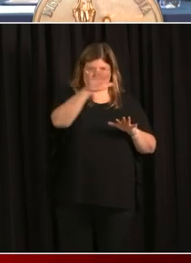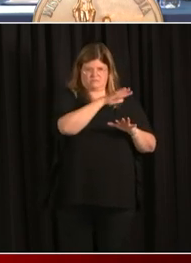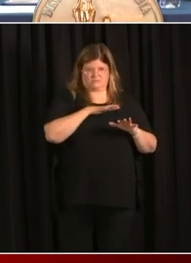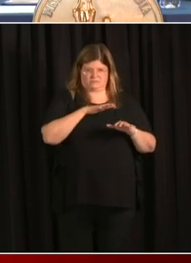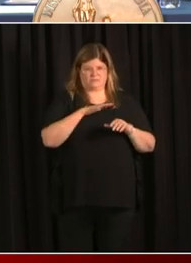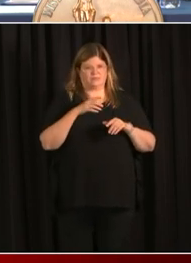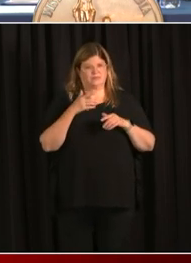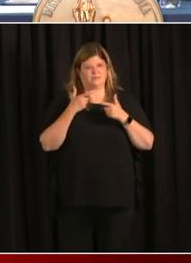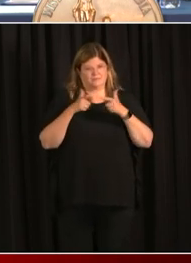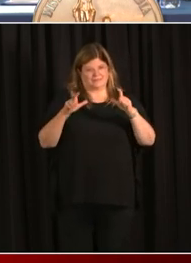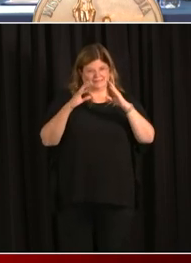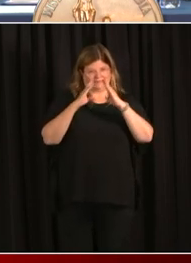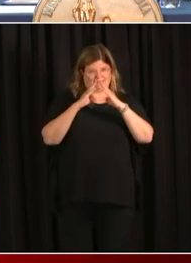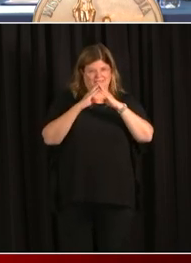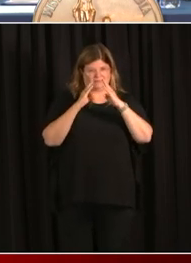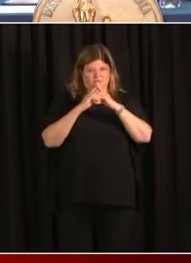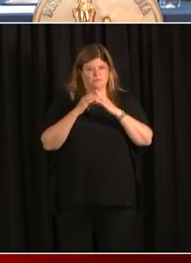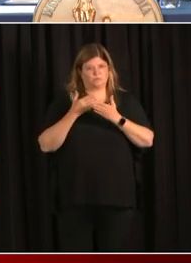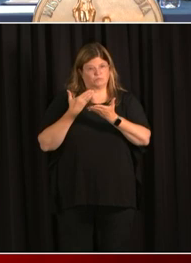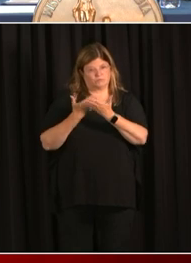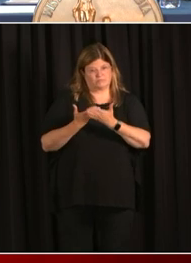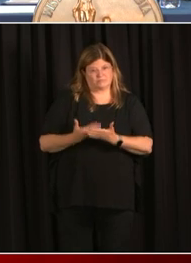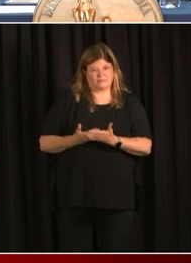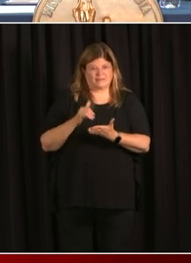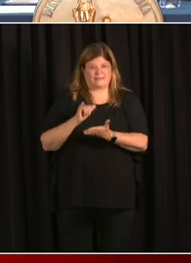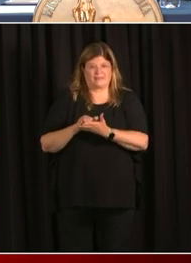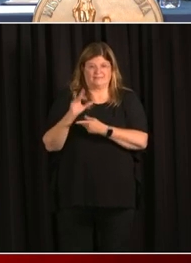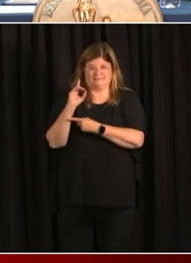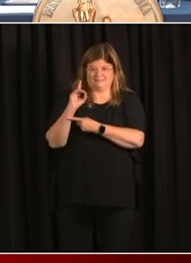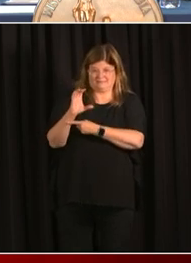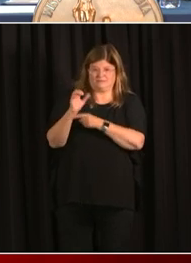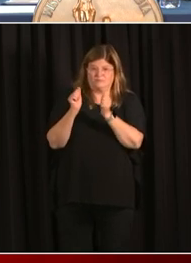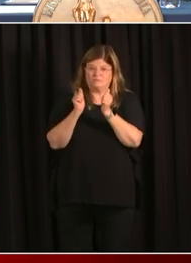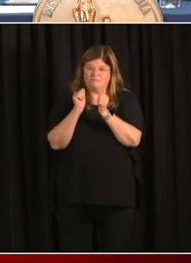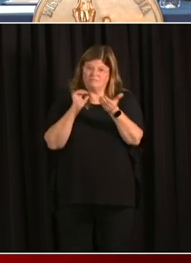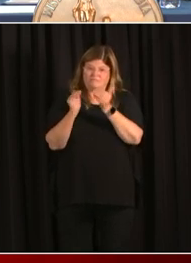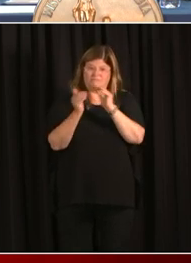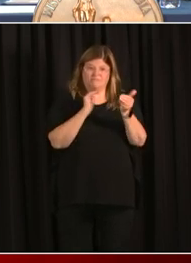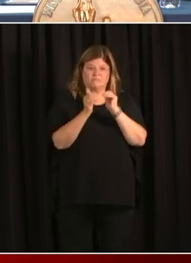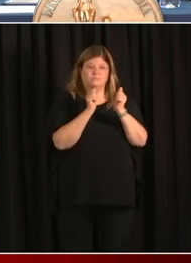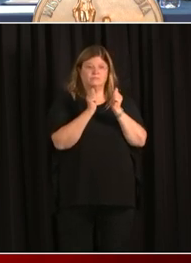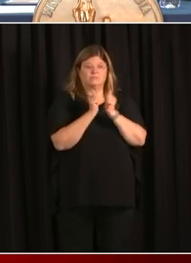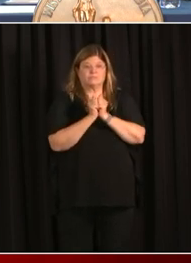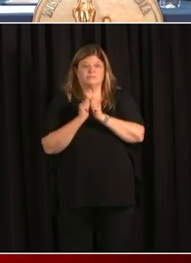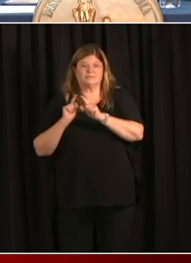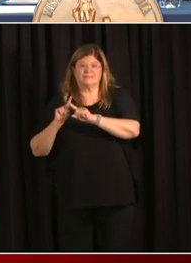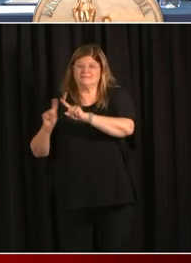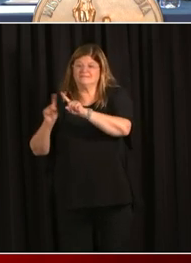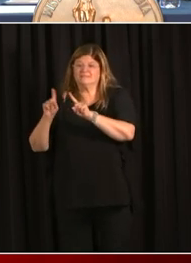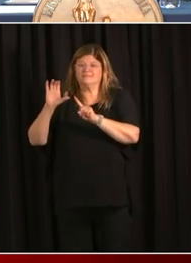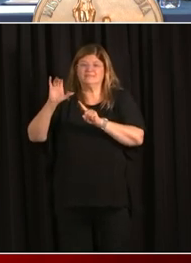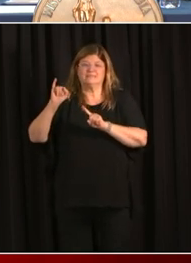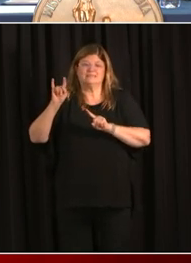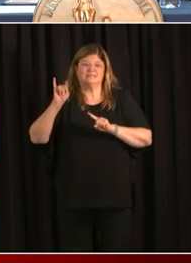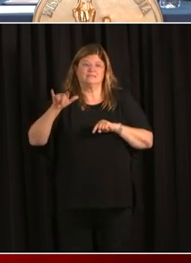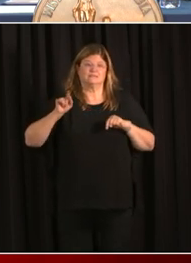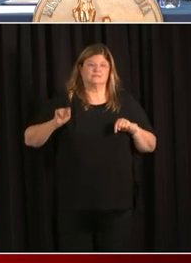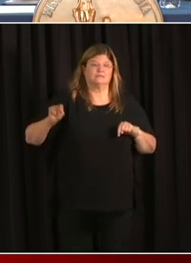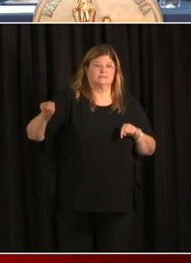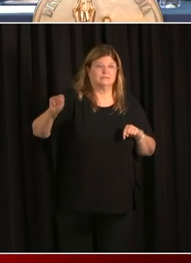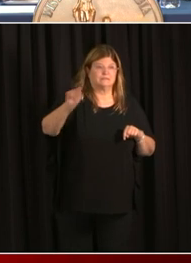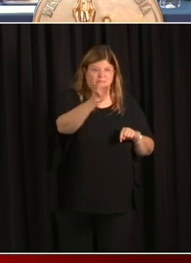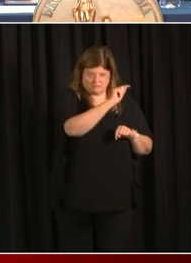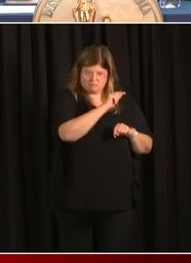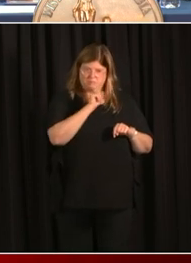and we wanted to show you how the district stacks up with other major cities so that you can